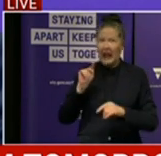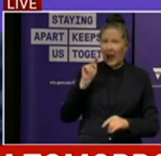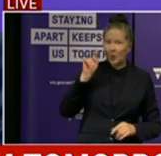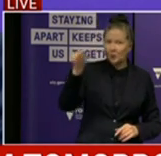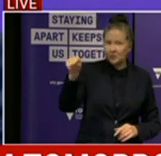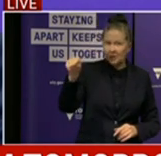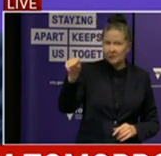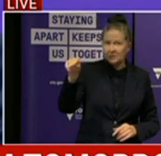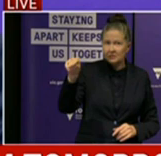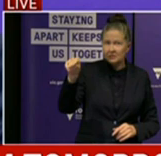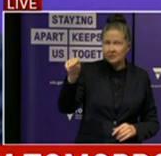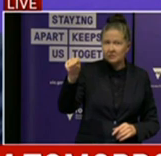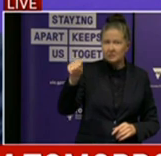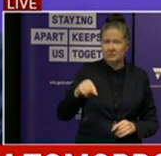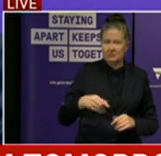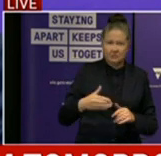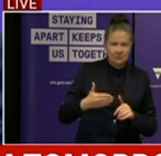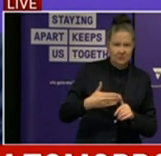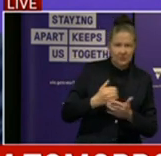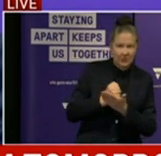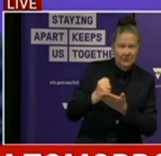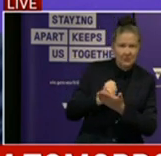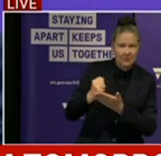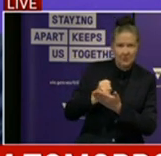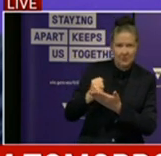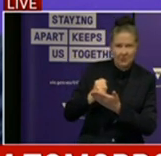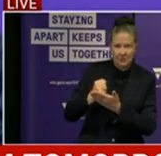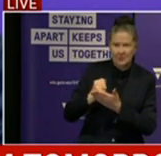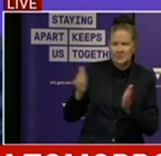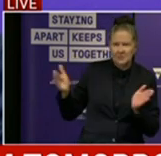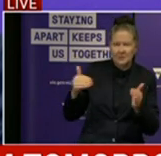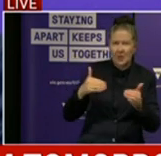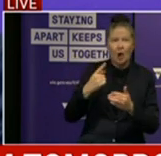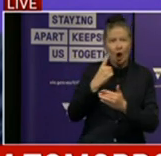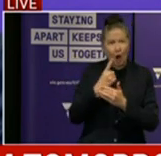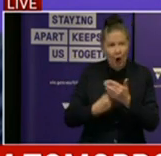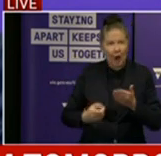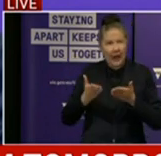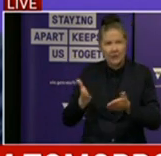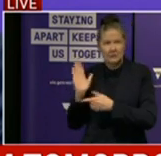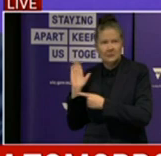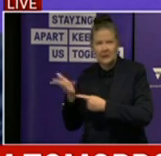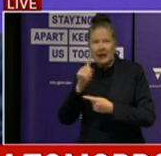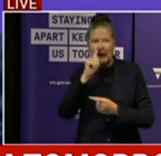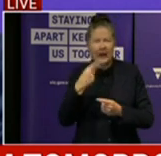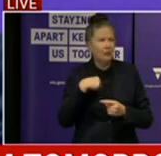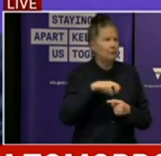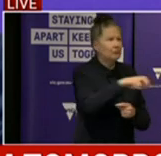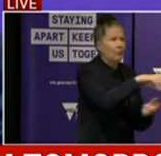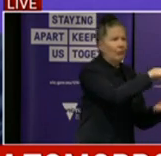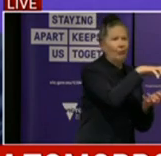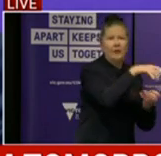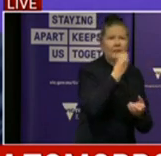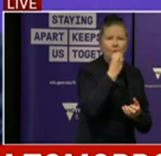subject to gathering limits and density quotients. Only table service will be allowed, and there will be a 2-hour limit